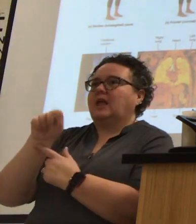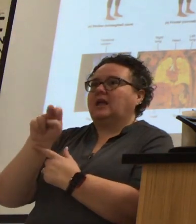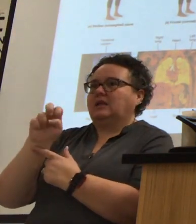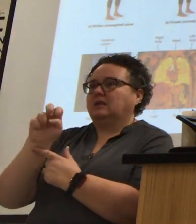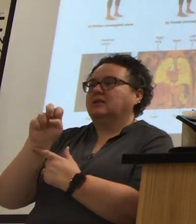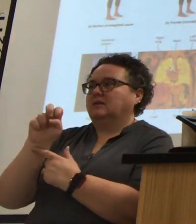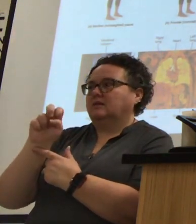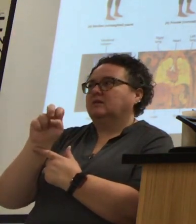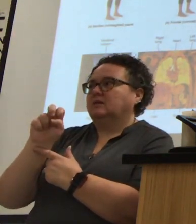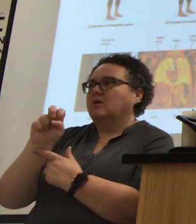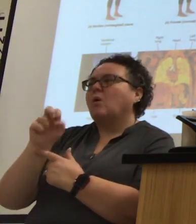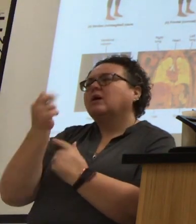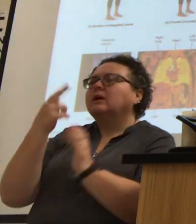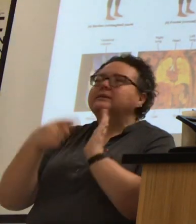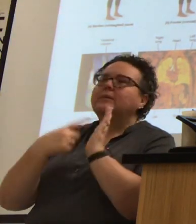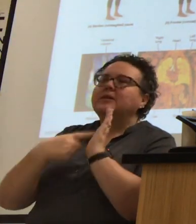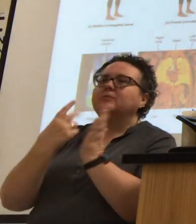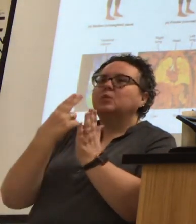Transverse plane.